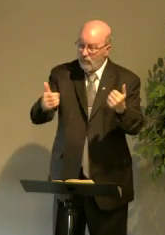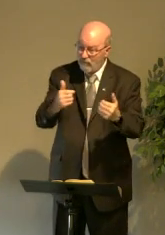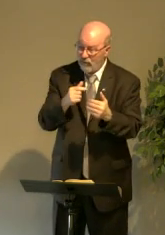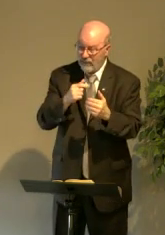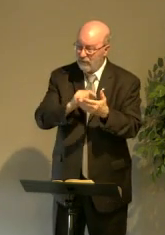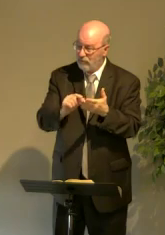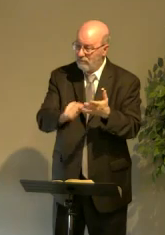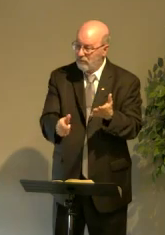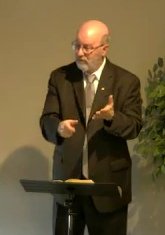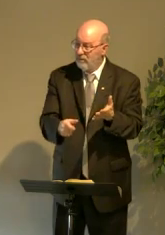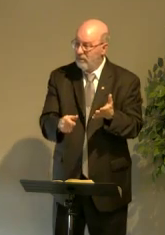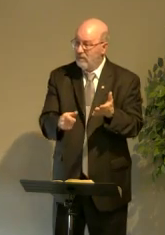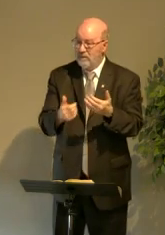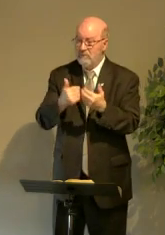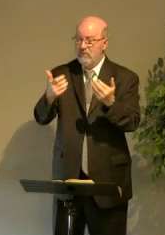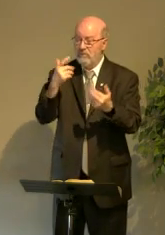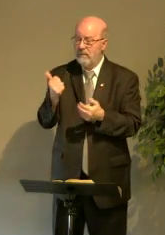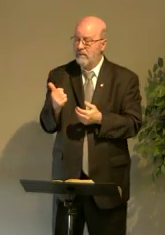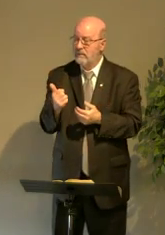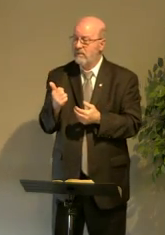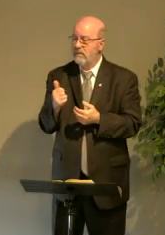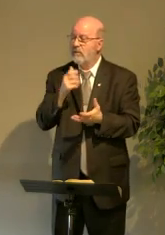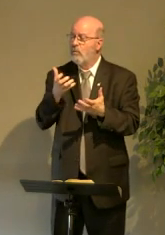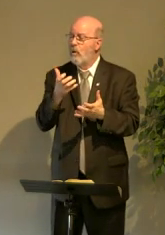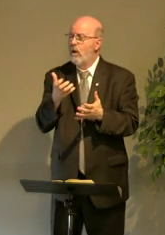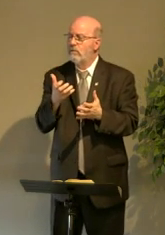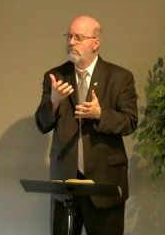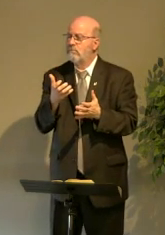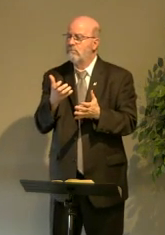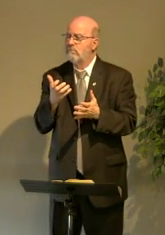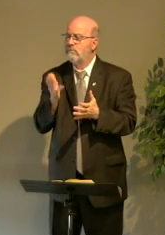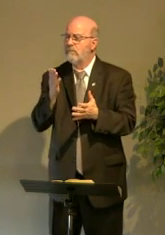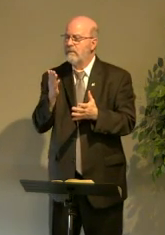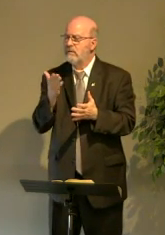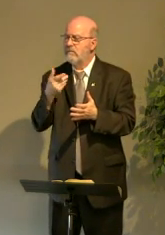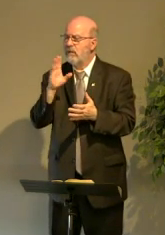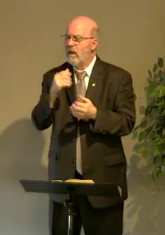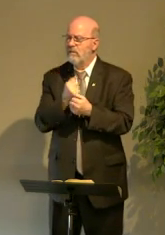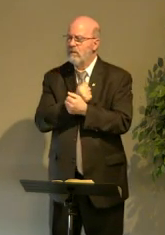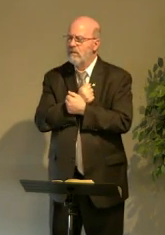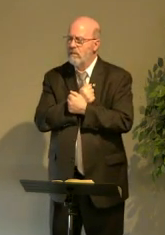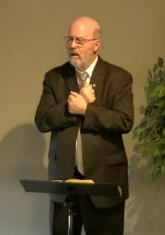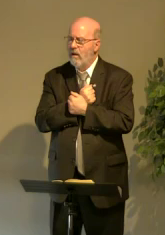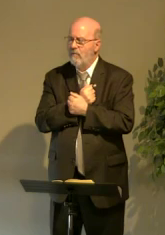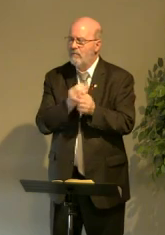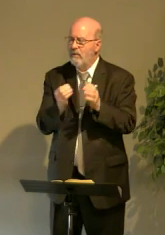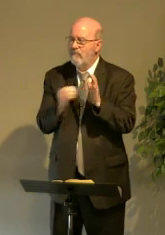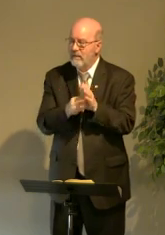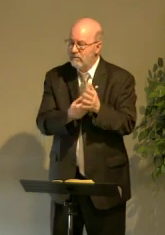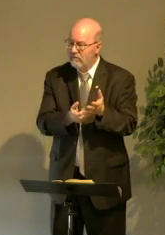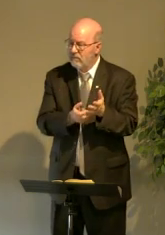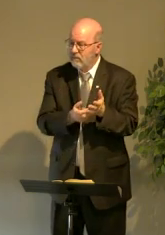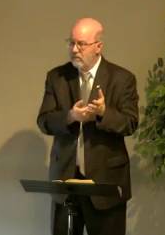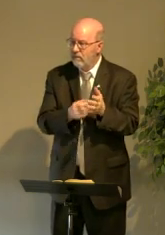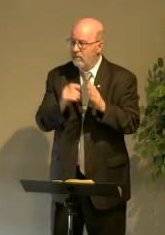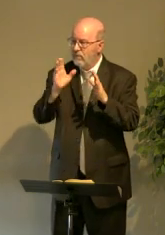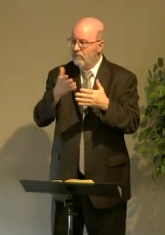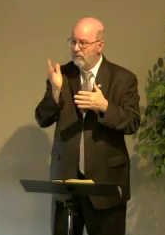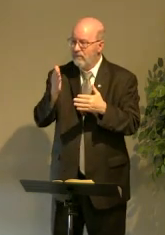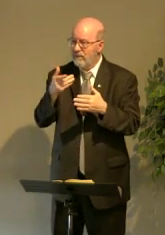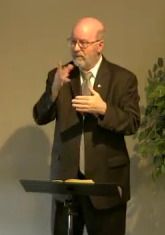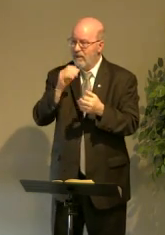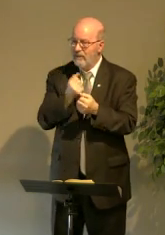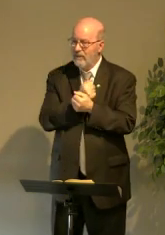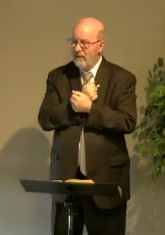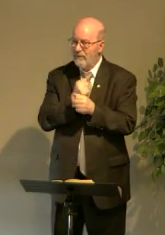scripture. But they're avoiding it because they don't want this message of God's love to be offensive. Well, there's a wonderful message of